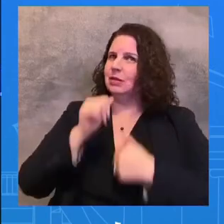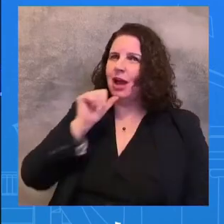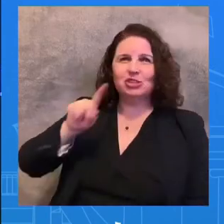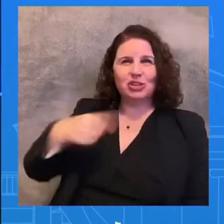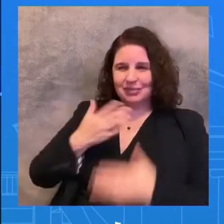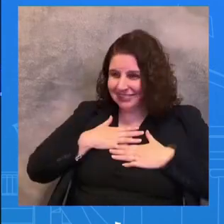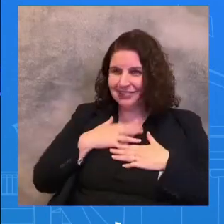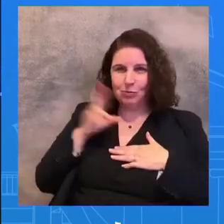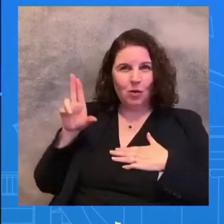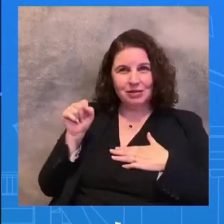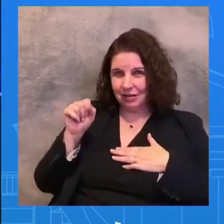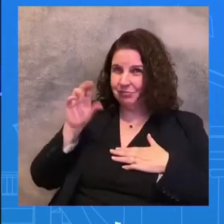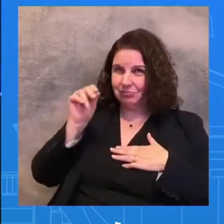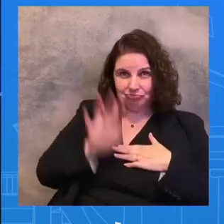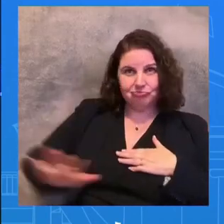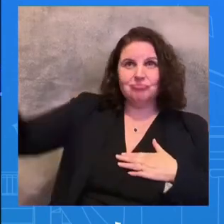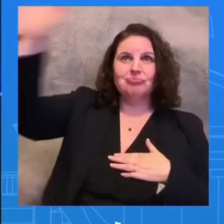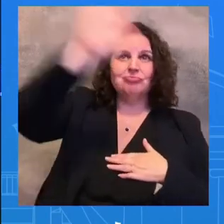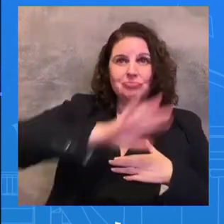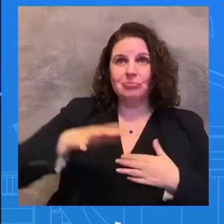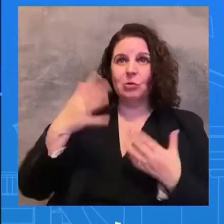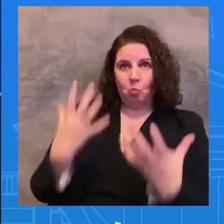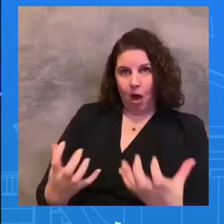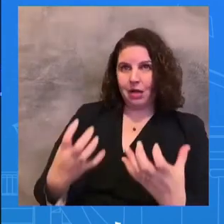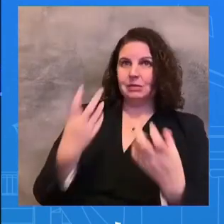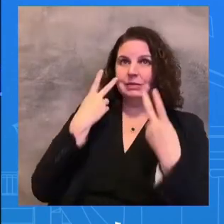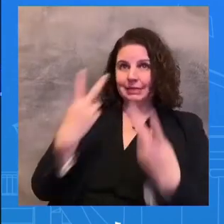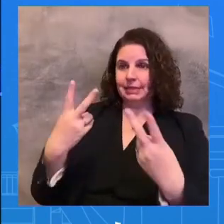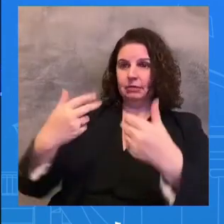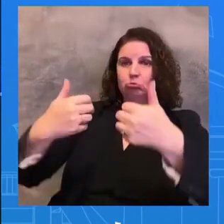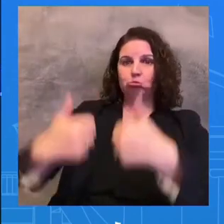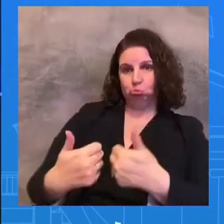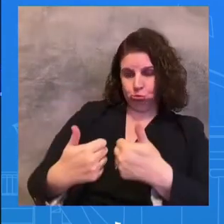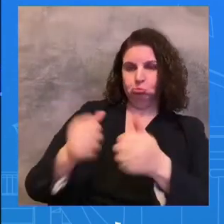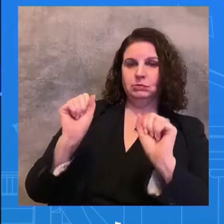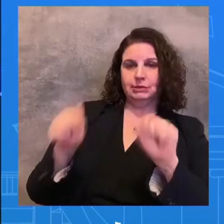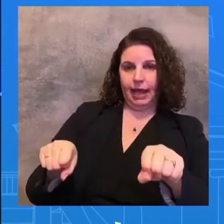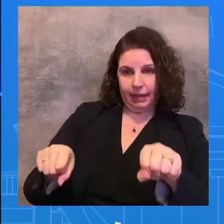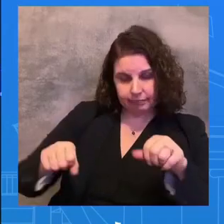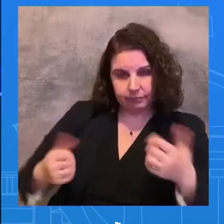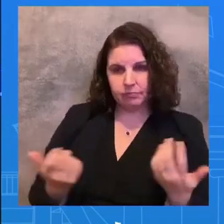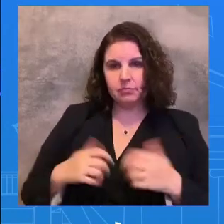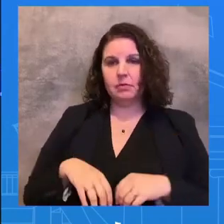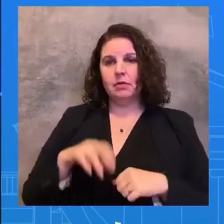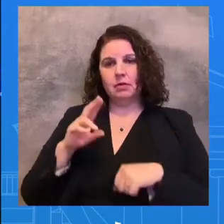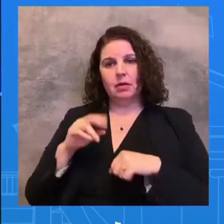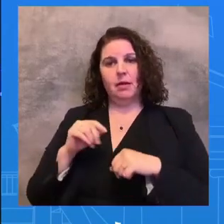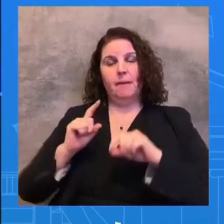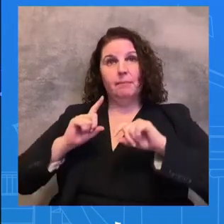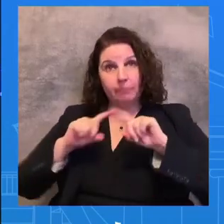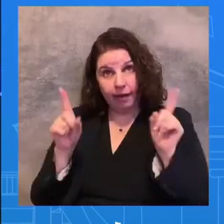known, and of course we press on the diplomatic front on this. But at the end of the day, what the United States can do